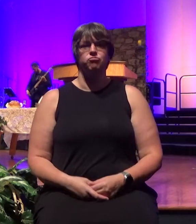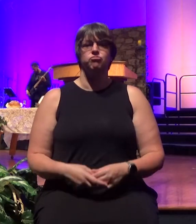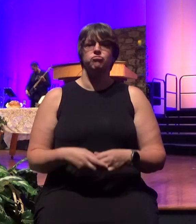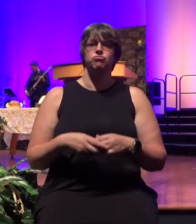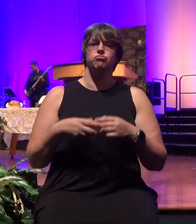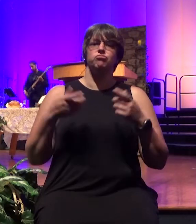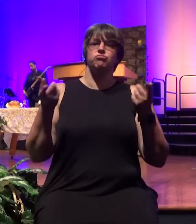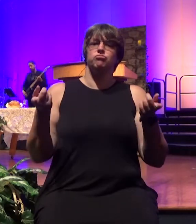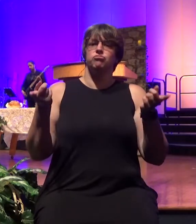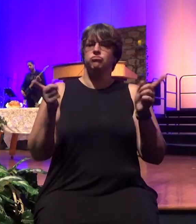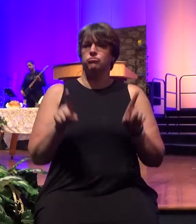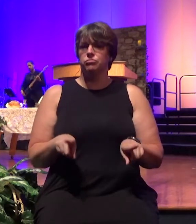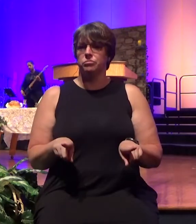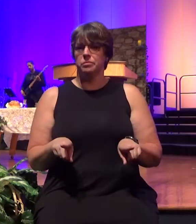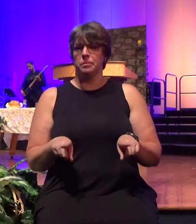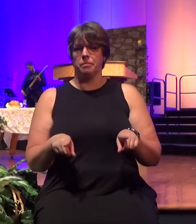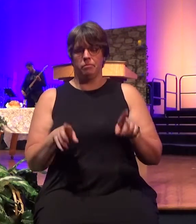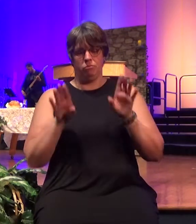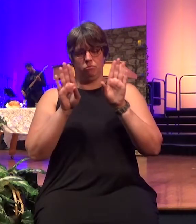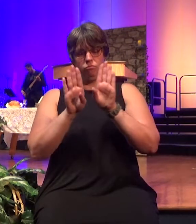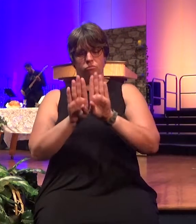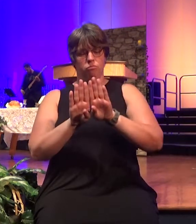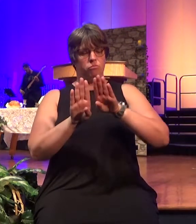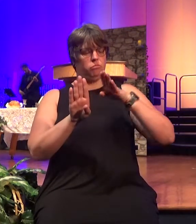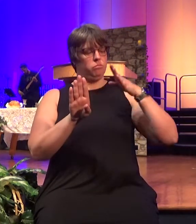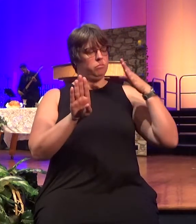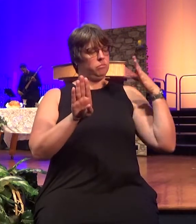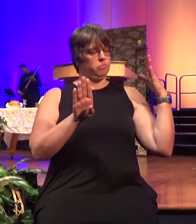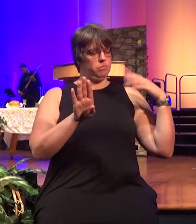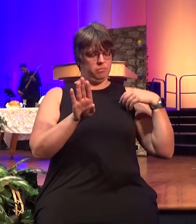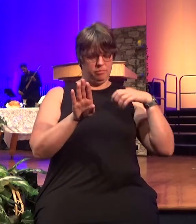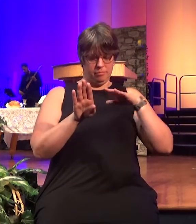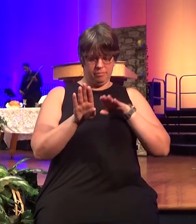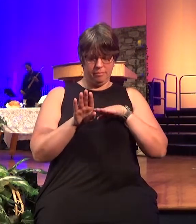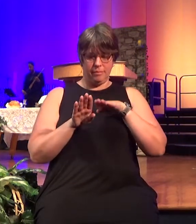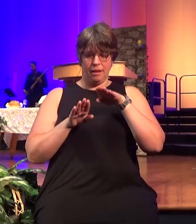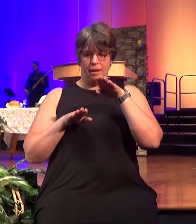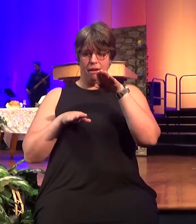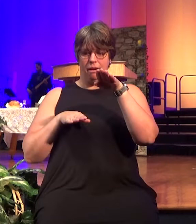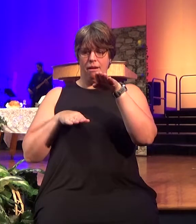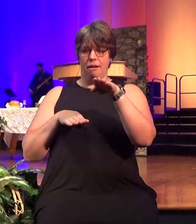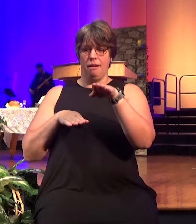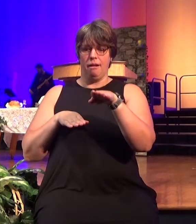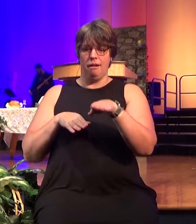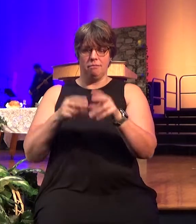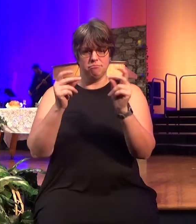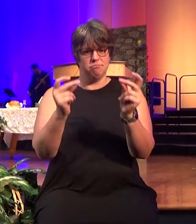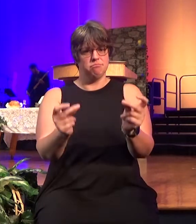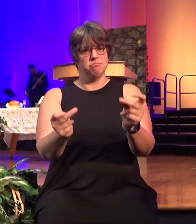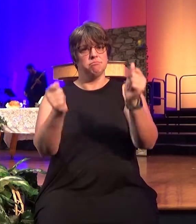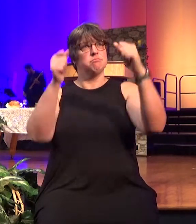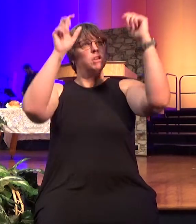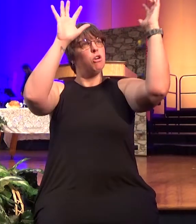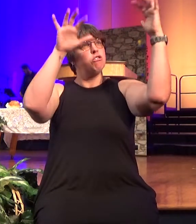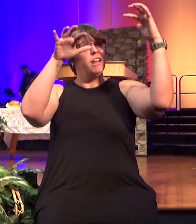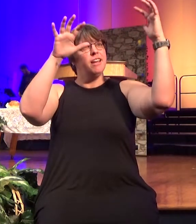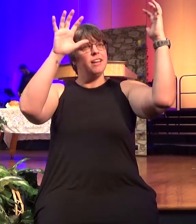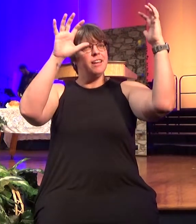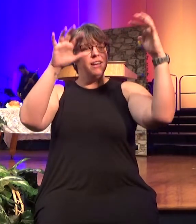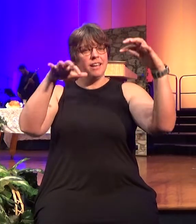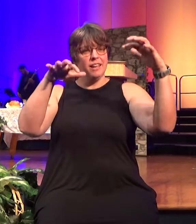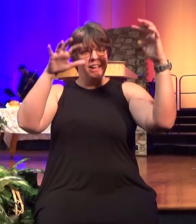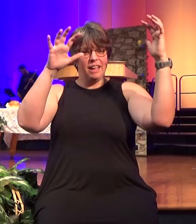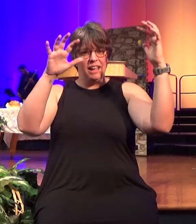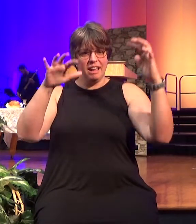I take a step outside, the rain, it catches me with no